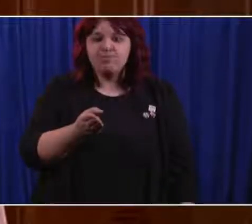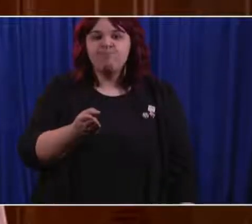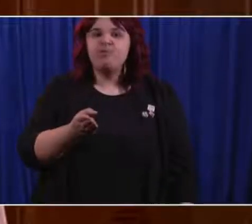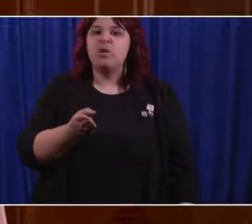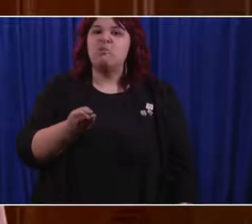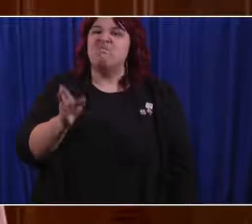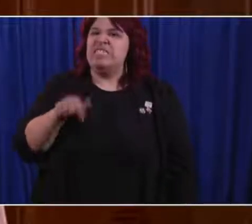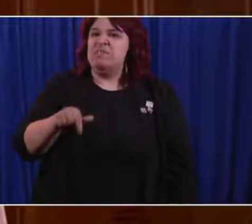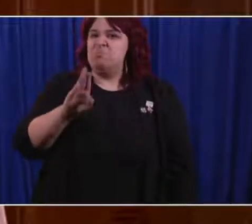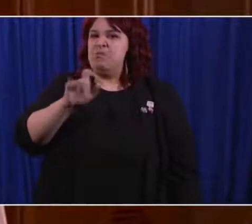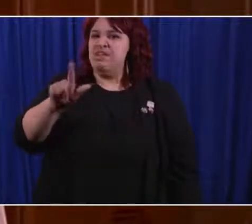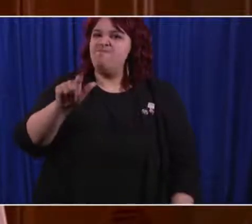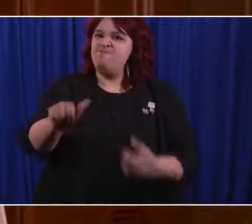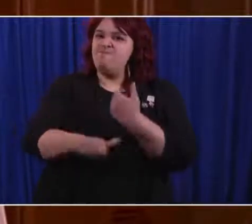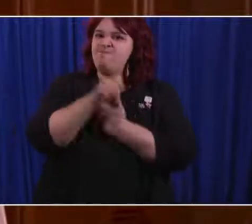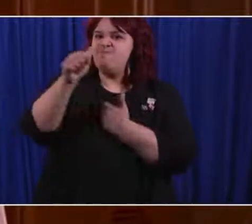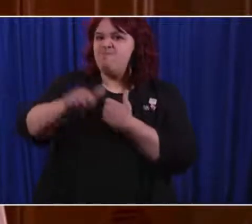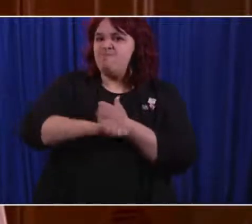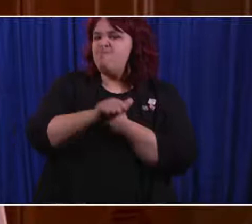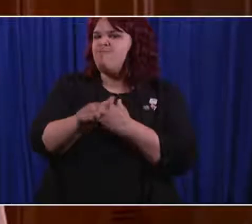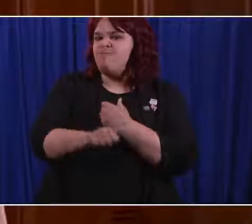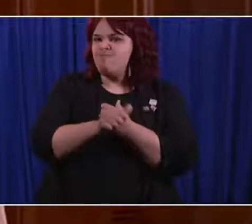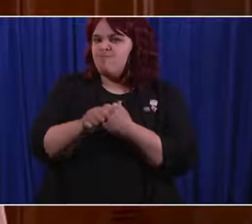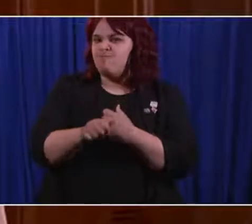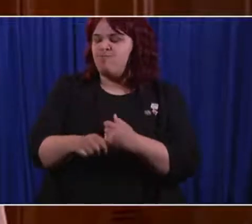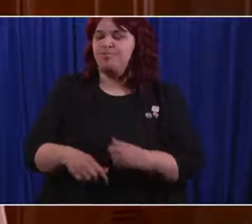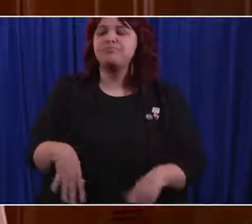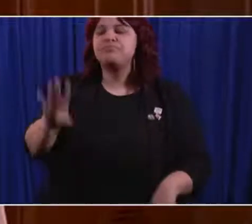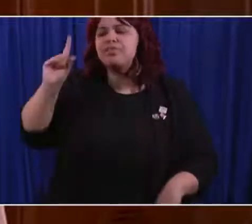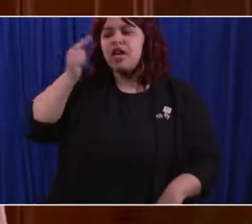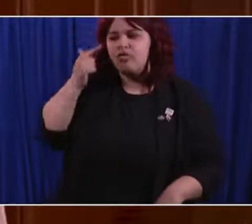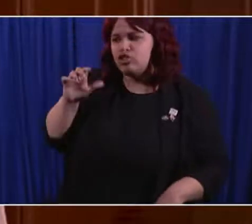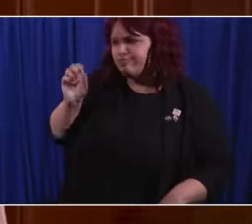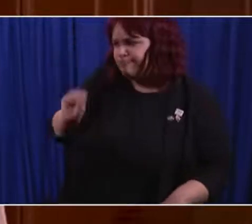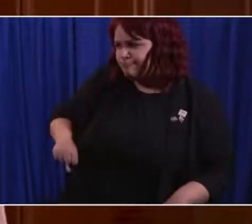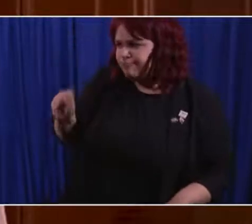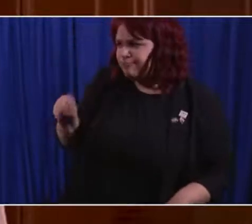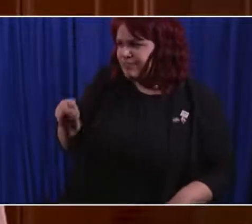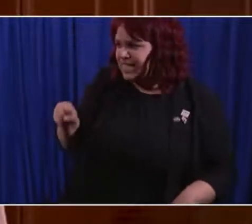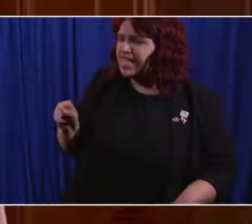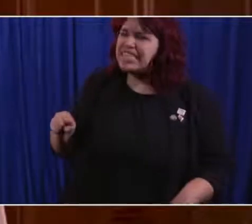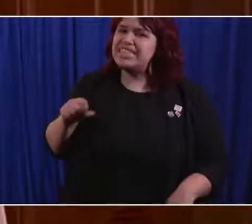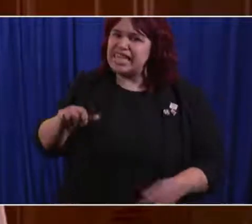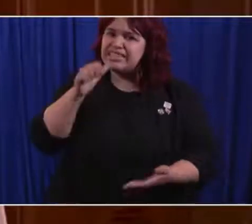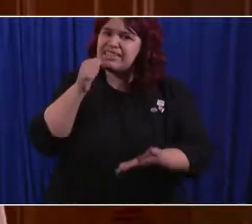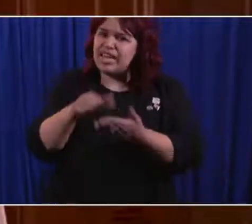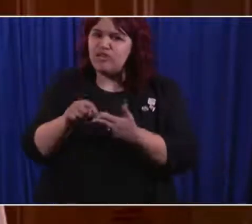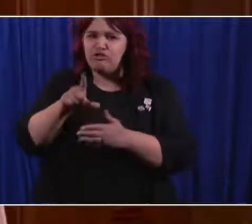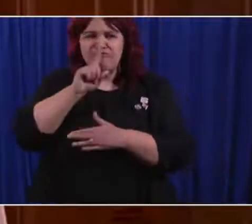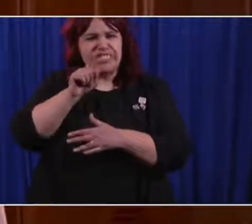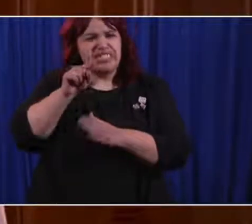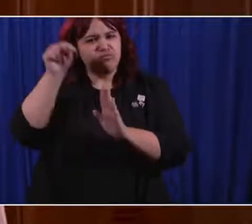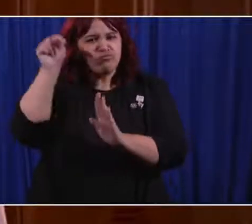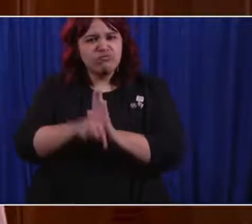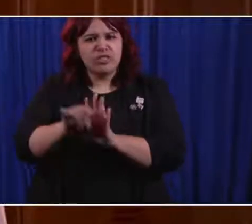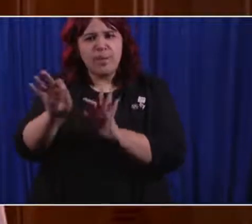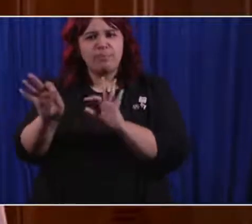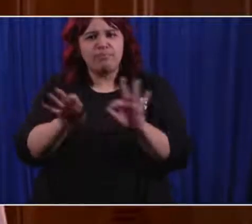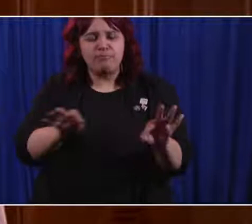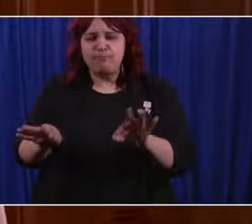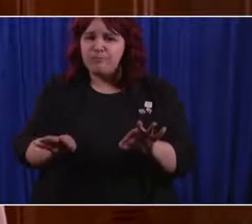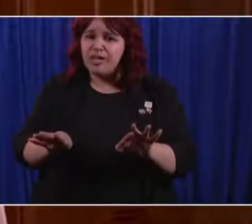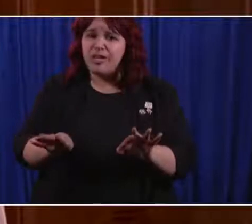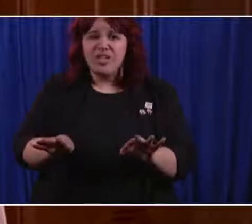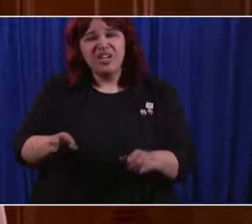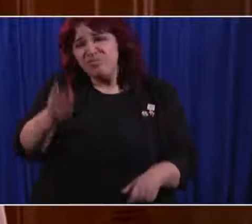this. The letter does speak for itself, covers a lot of different areas, but this bill really